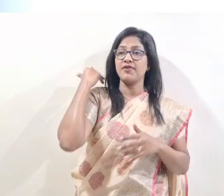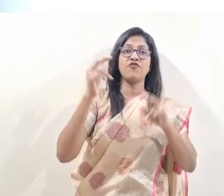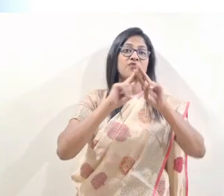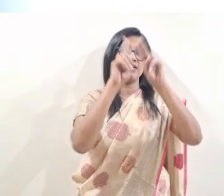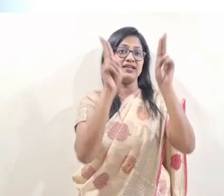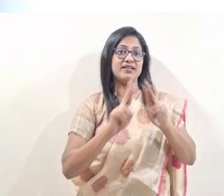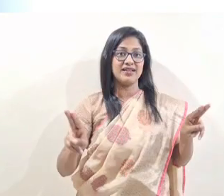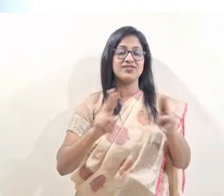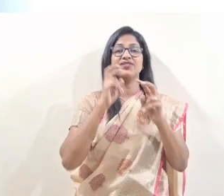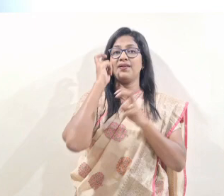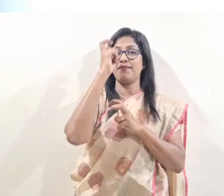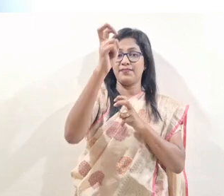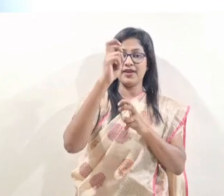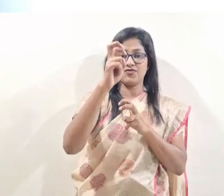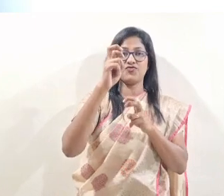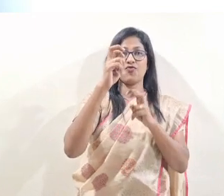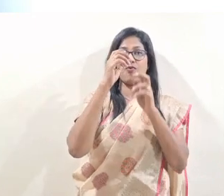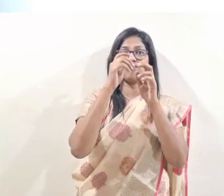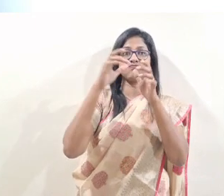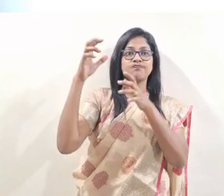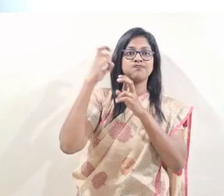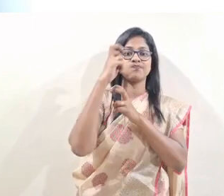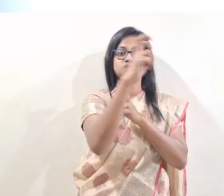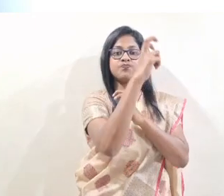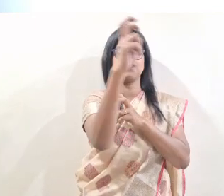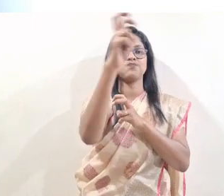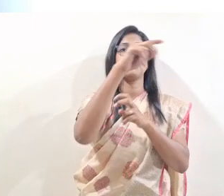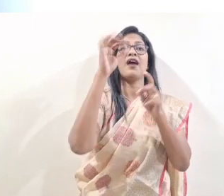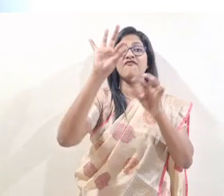an international metro and the trams operator,